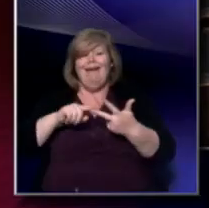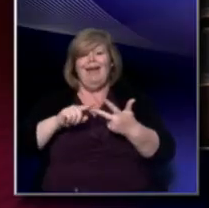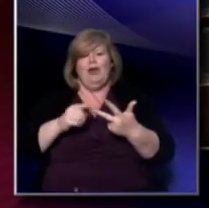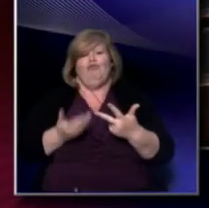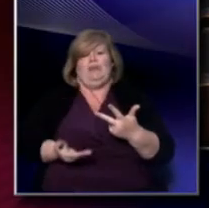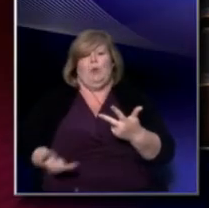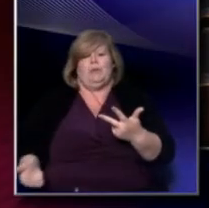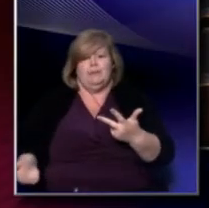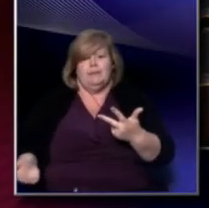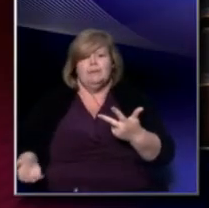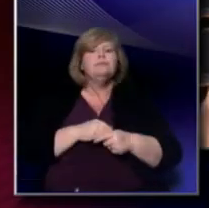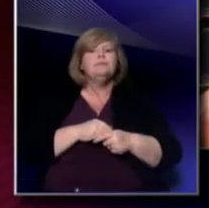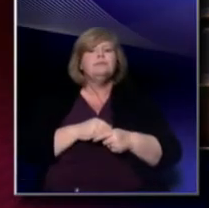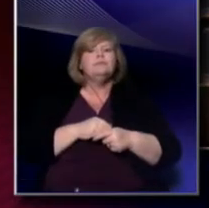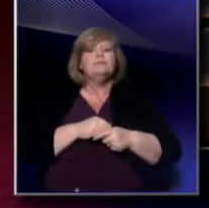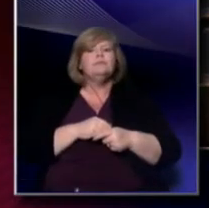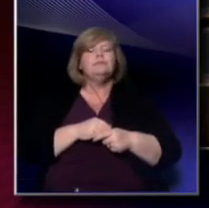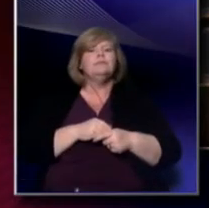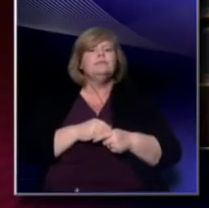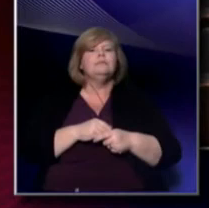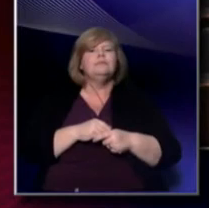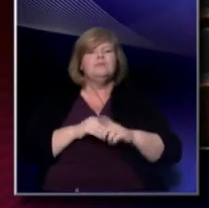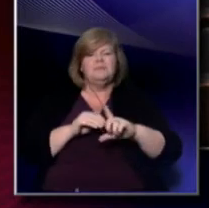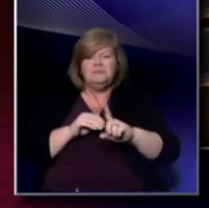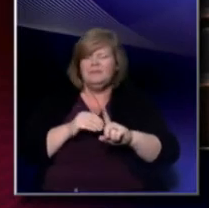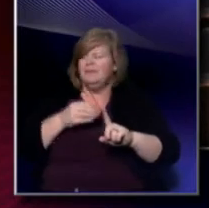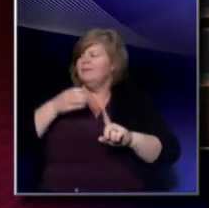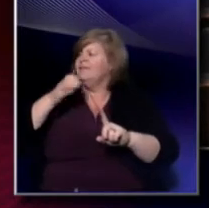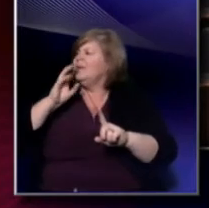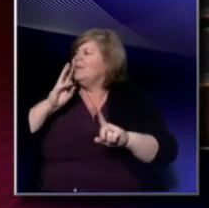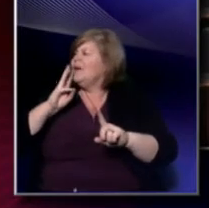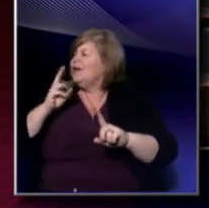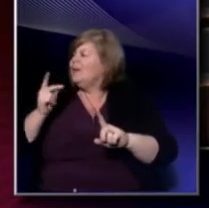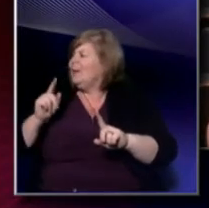making sure that all of our resources are aligned. Can you get a drink of water real quick?